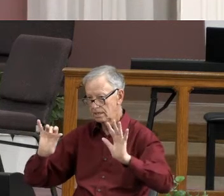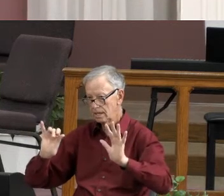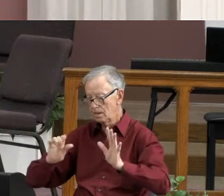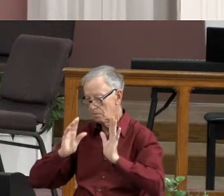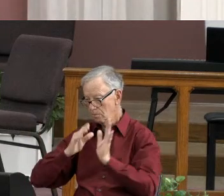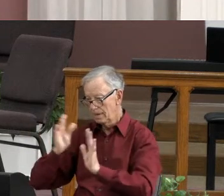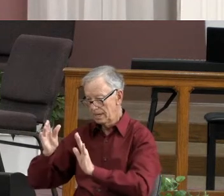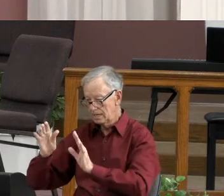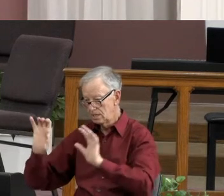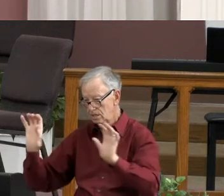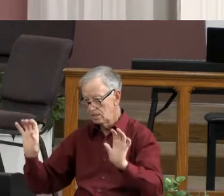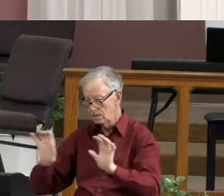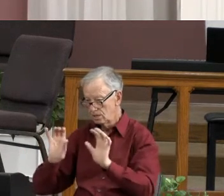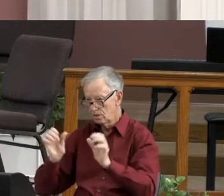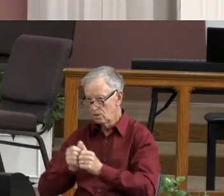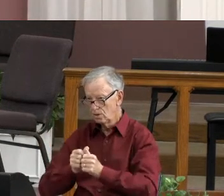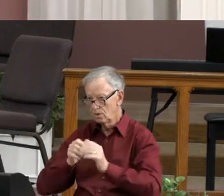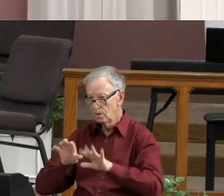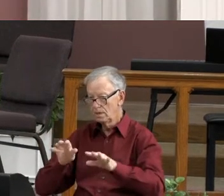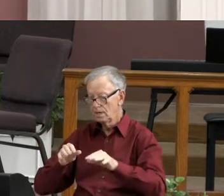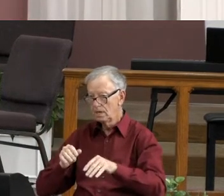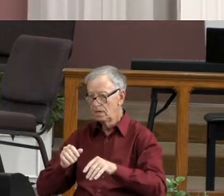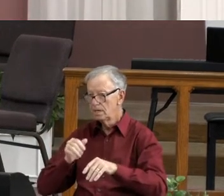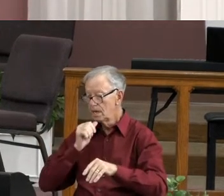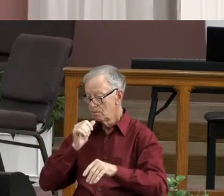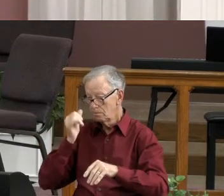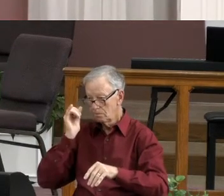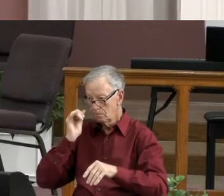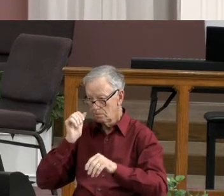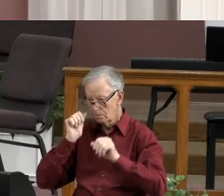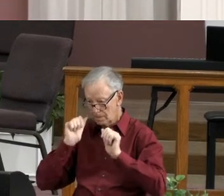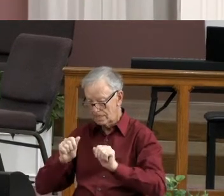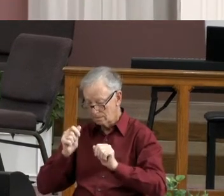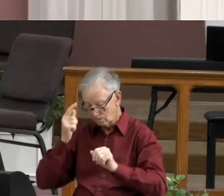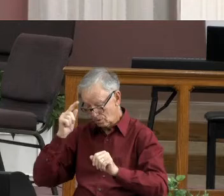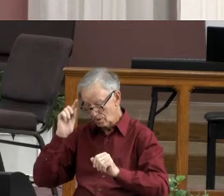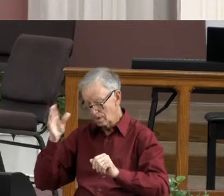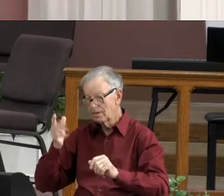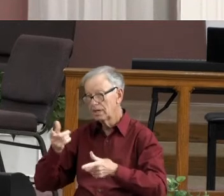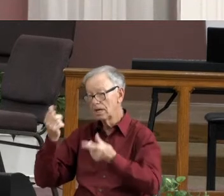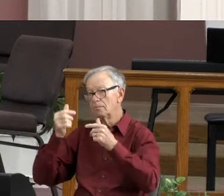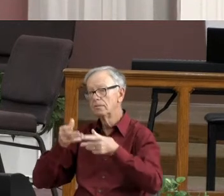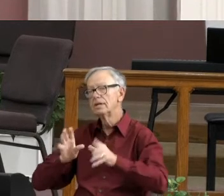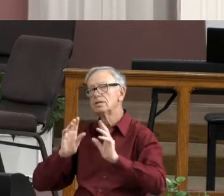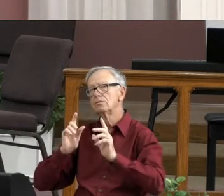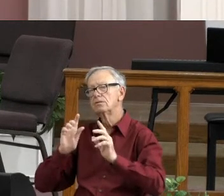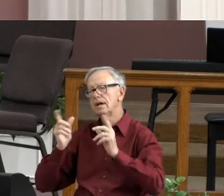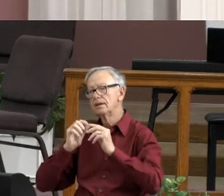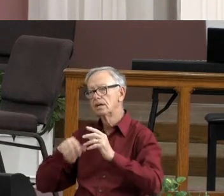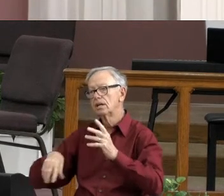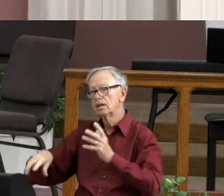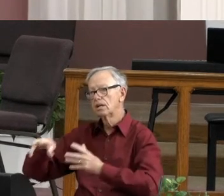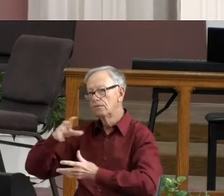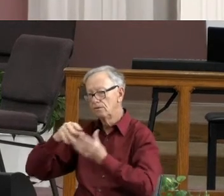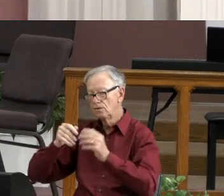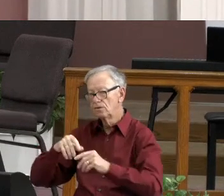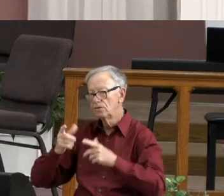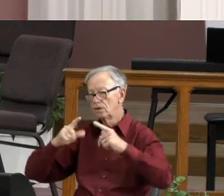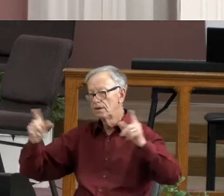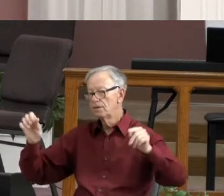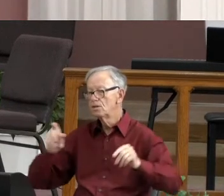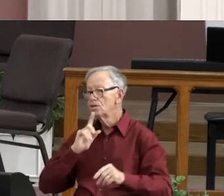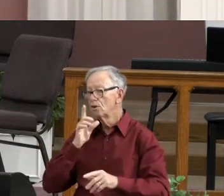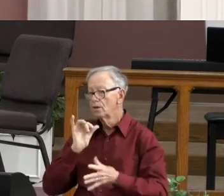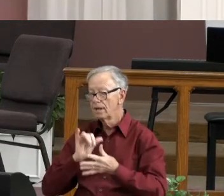purpose to do will be impossible for them. Come, let us go down there and confuse their language so that